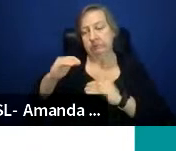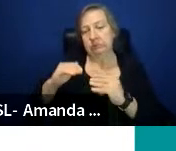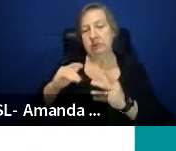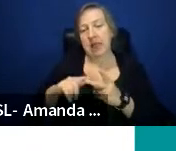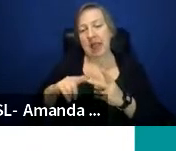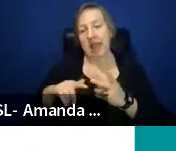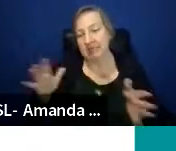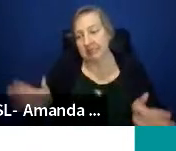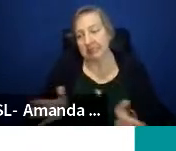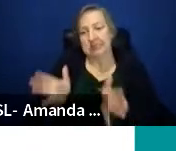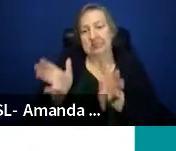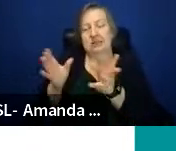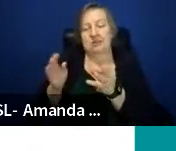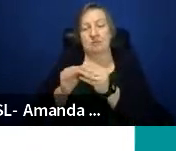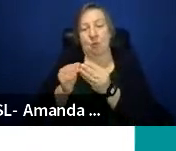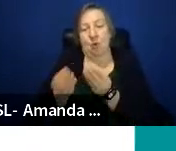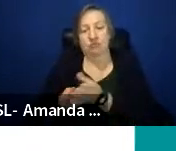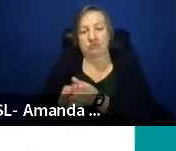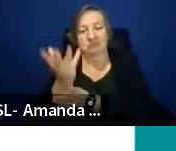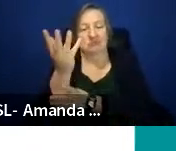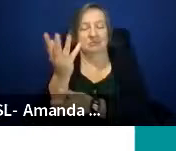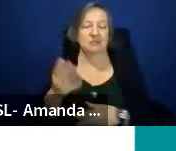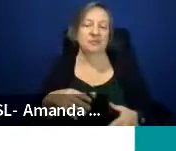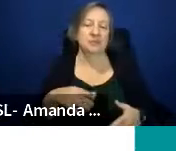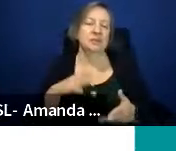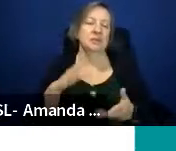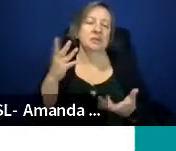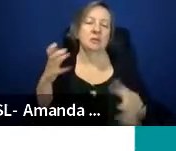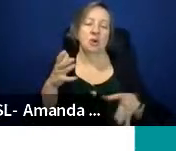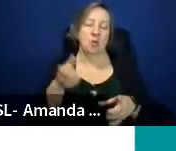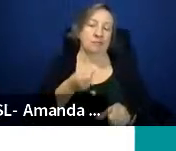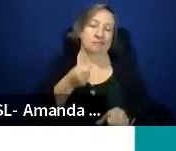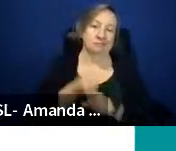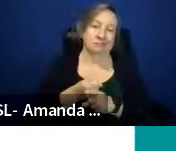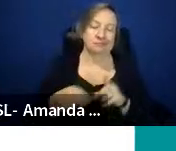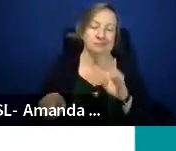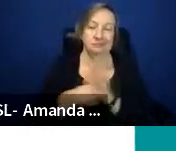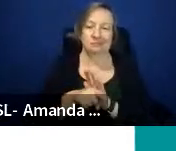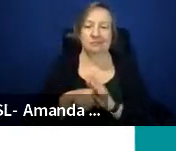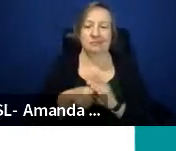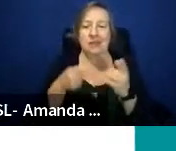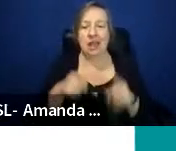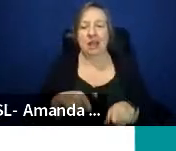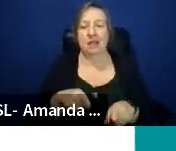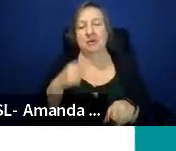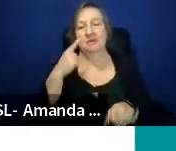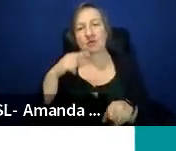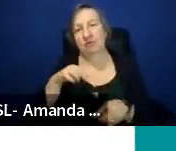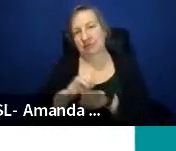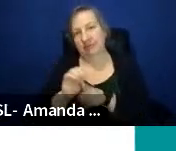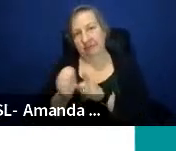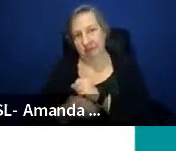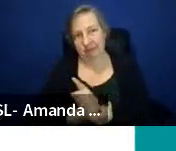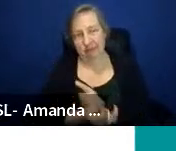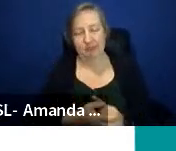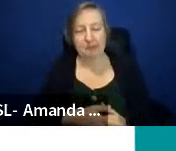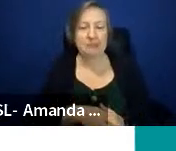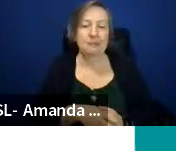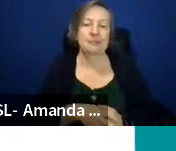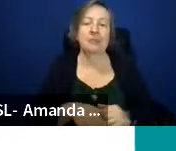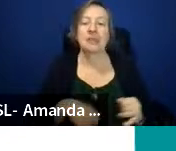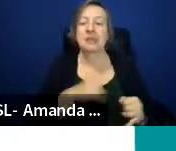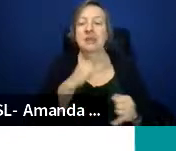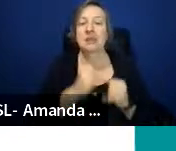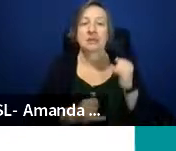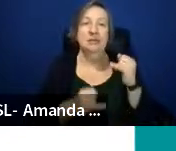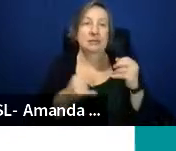larger effort to reduce the overall net impact of the program on our environment. And the final slide,